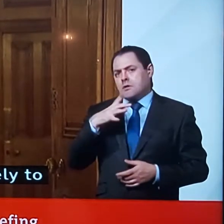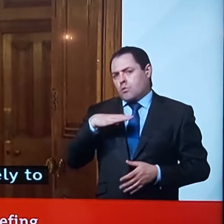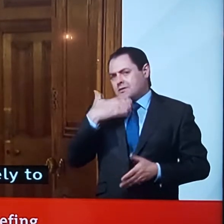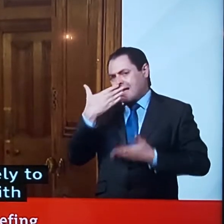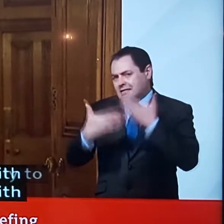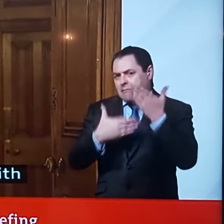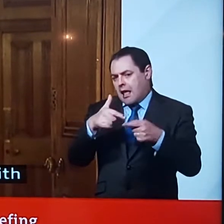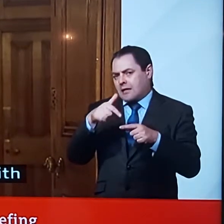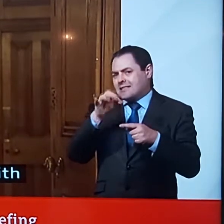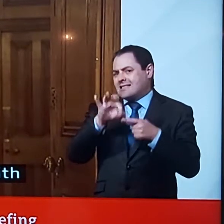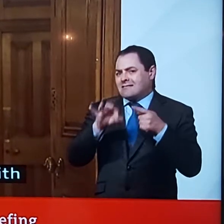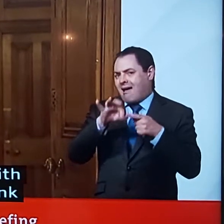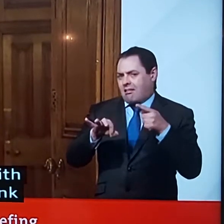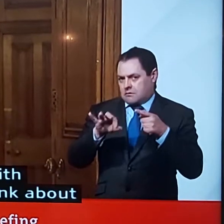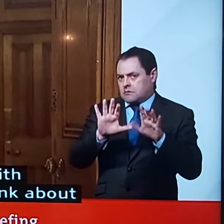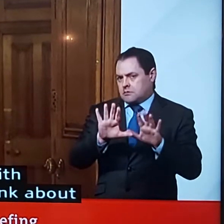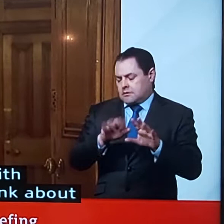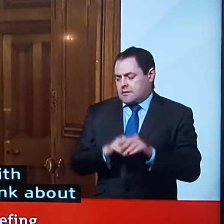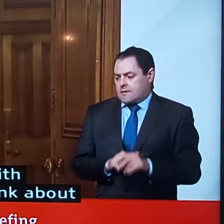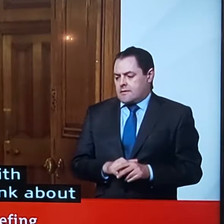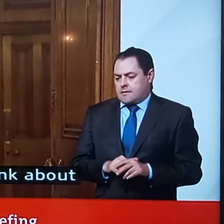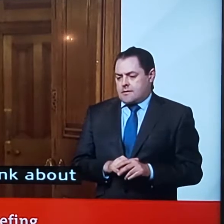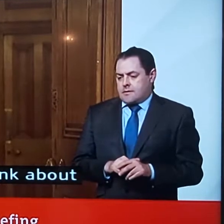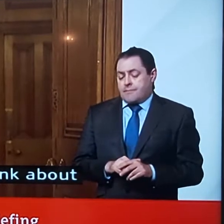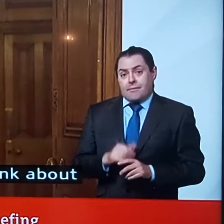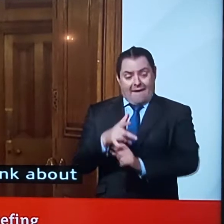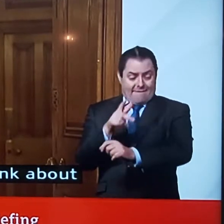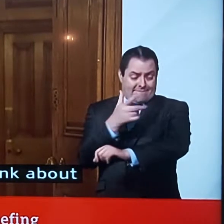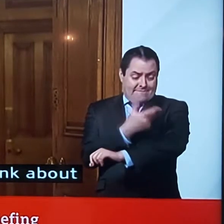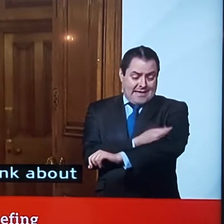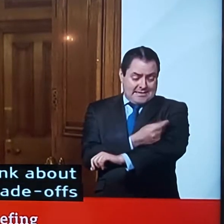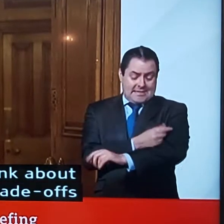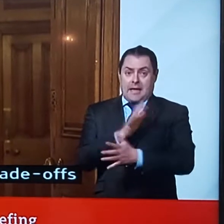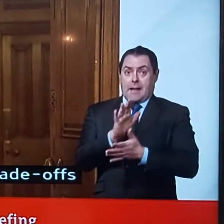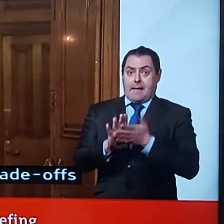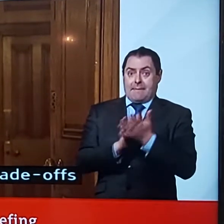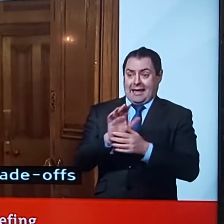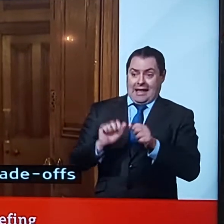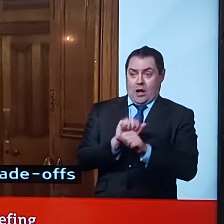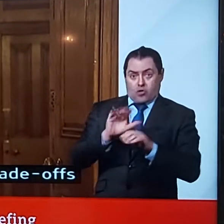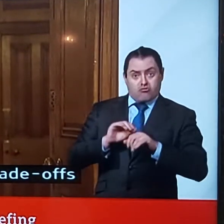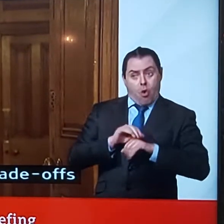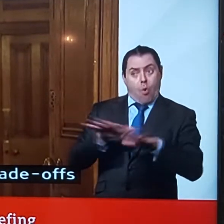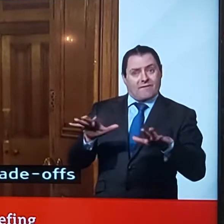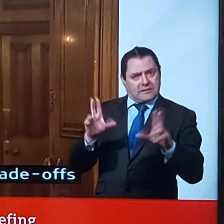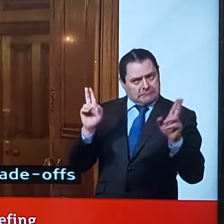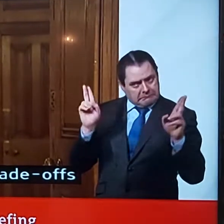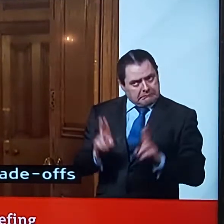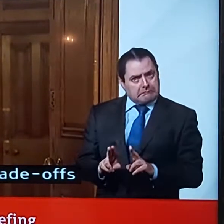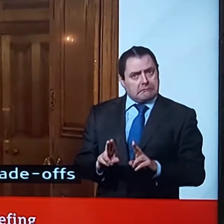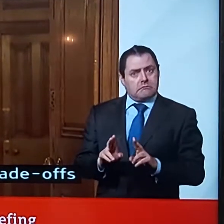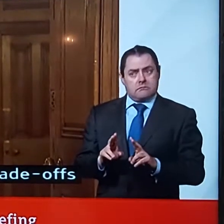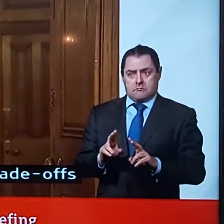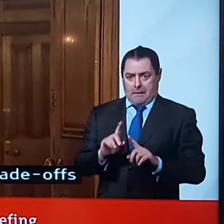involved. The vaccines reduce the danger of COVID, they save lives, and they keep people out of